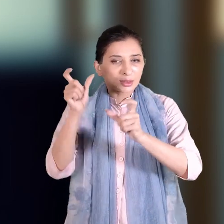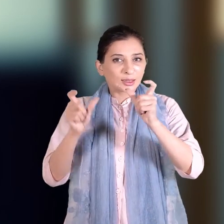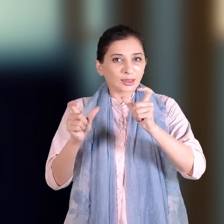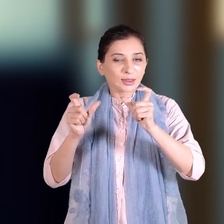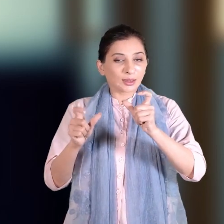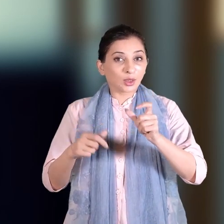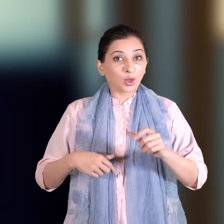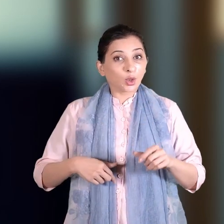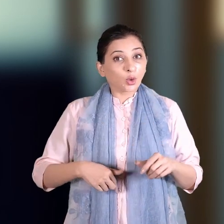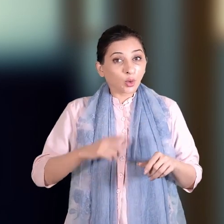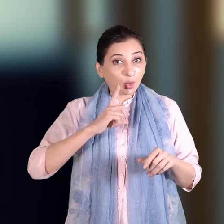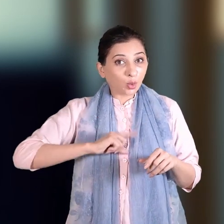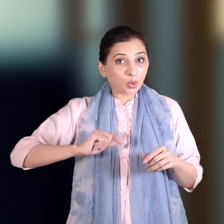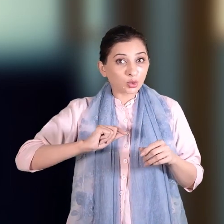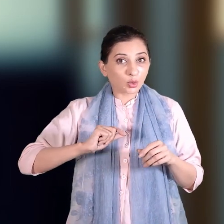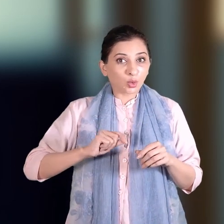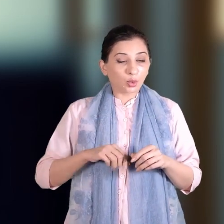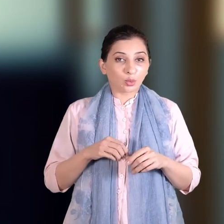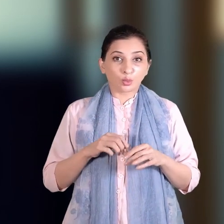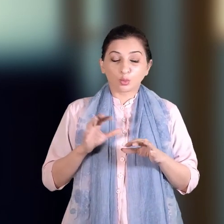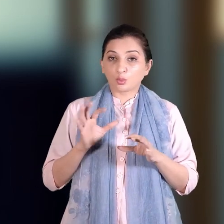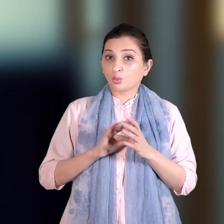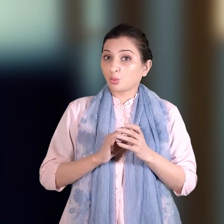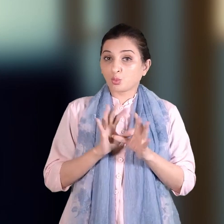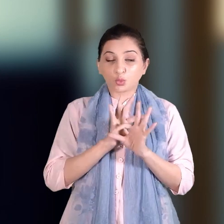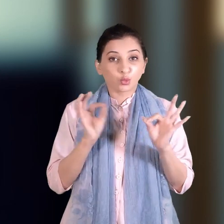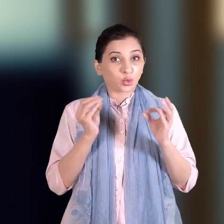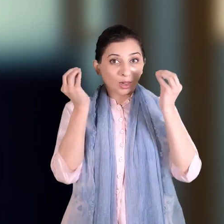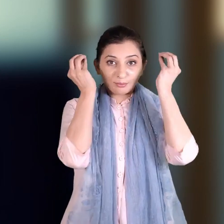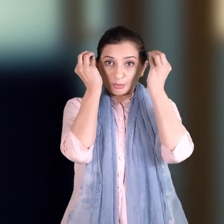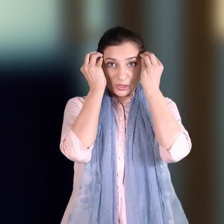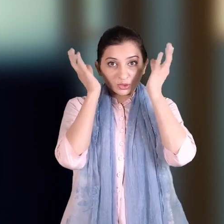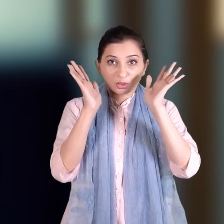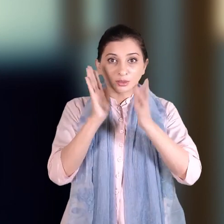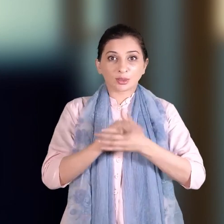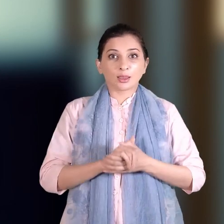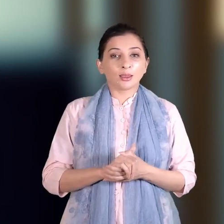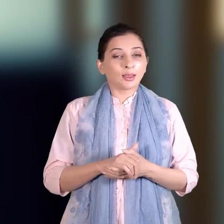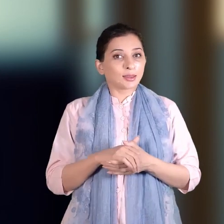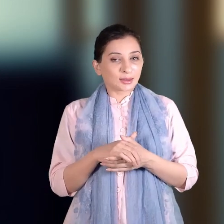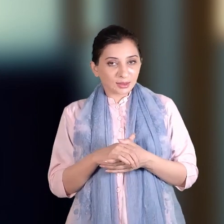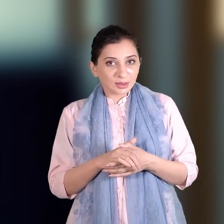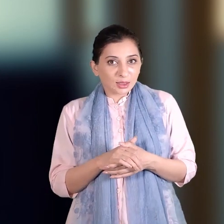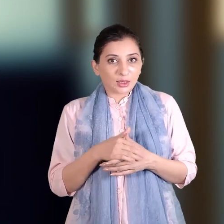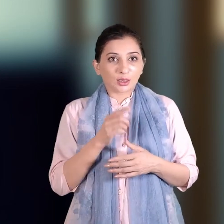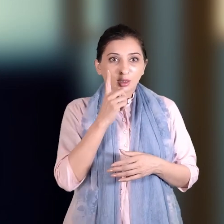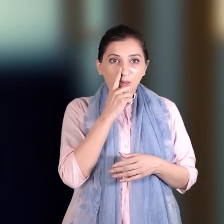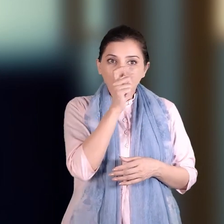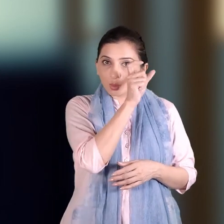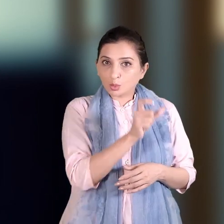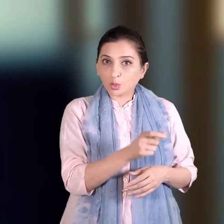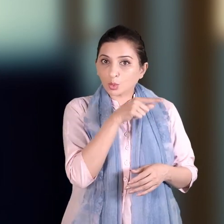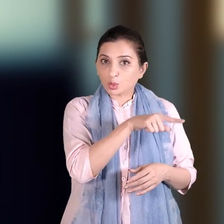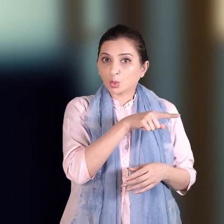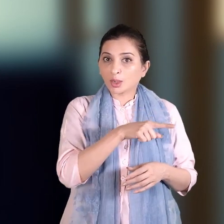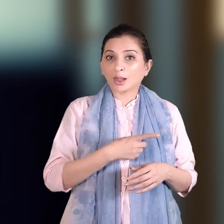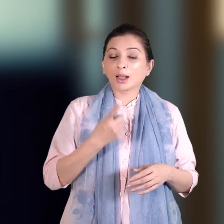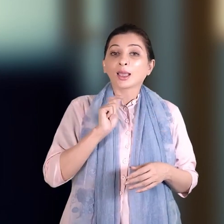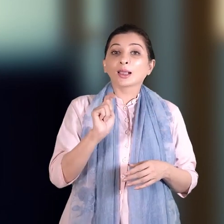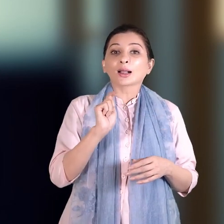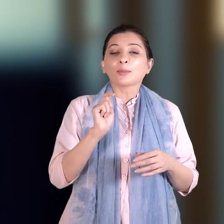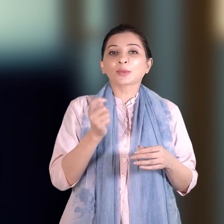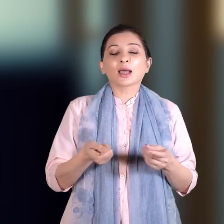their self-worth by the different roles in their life, be it a daughter, a wife, a daughter-in-law,